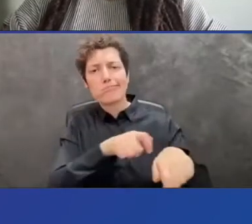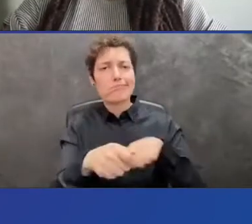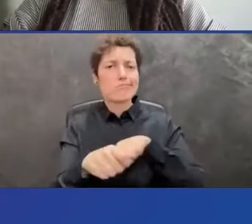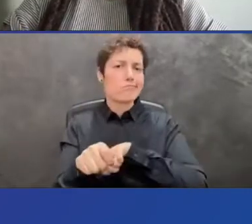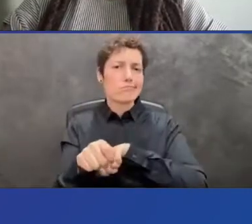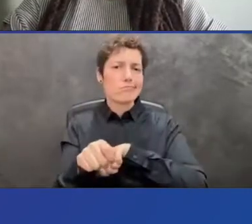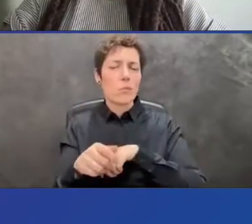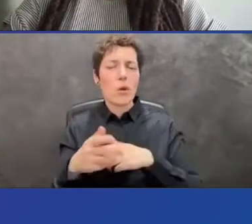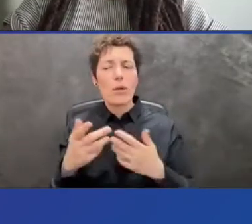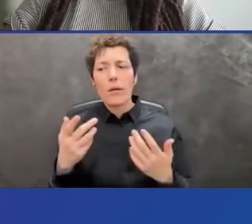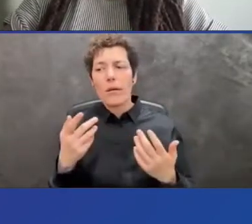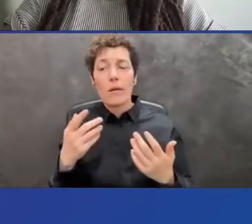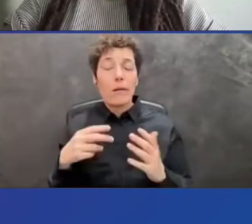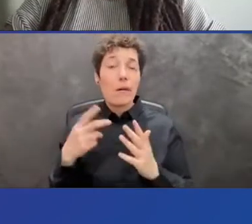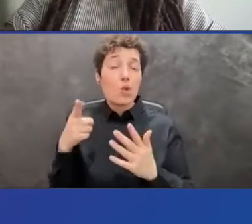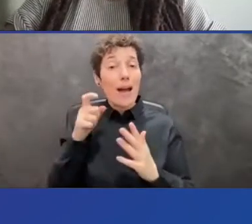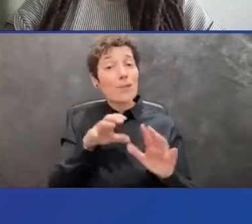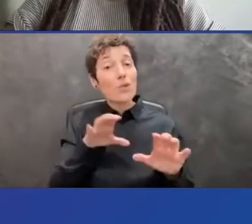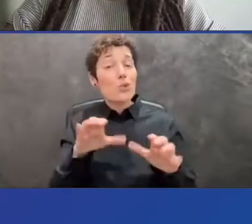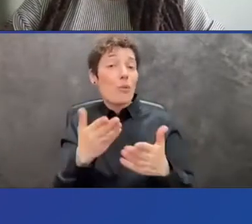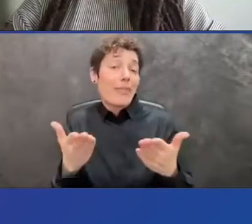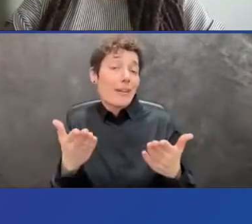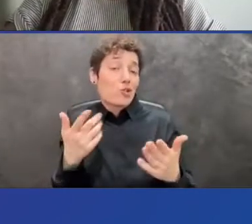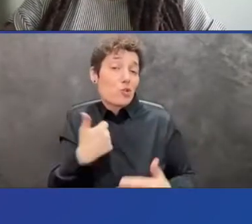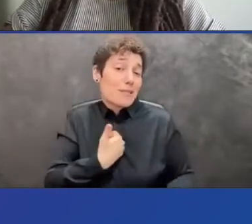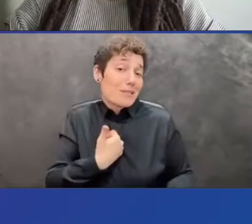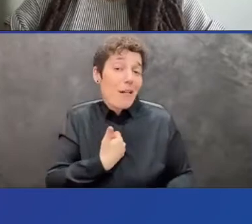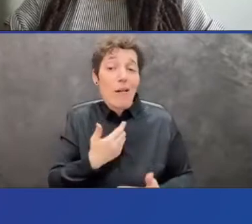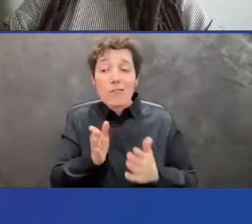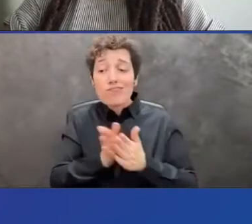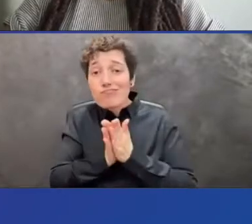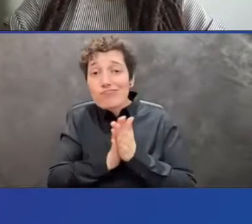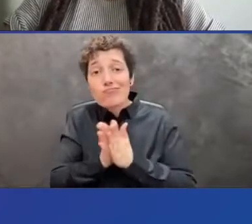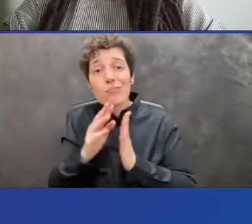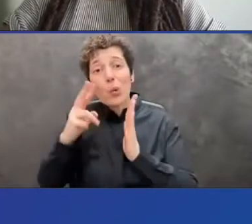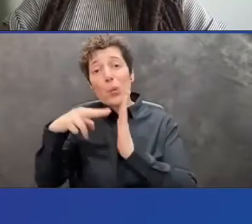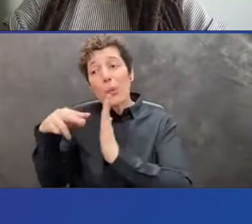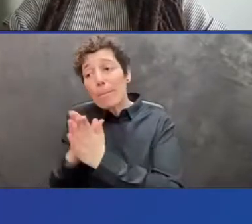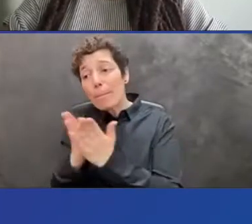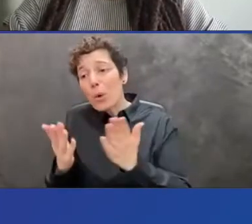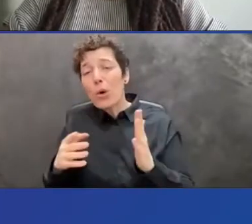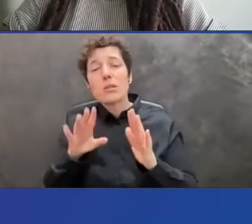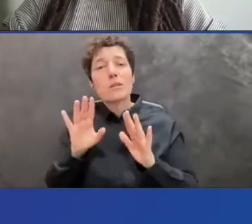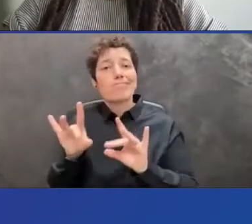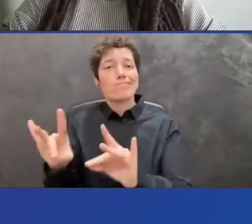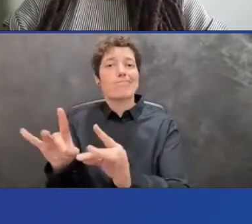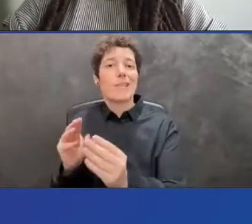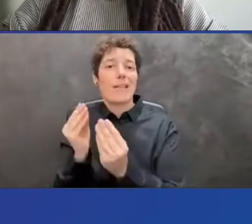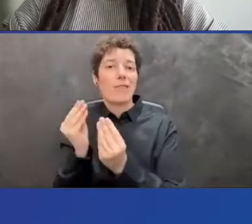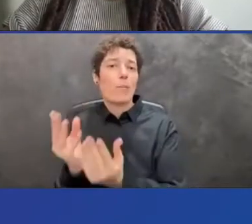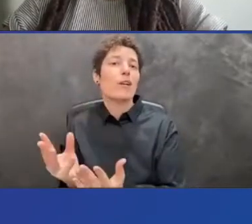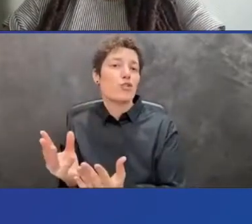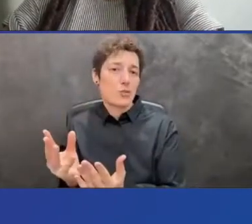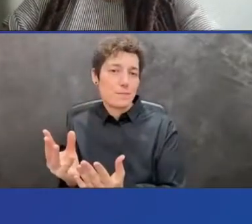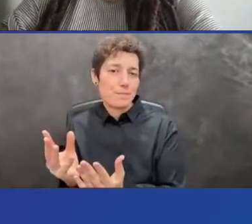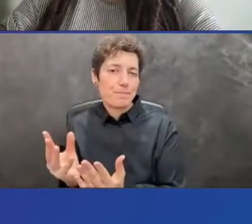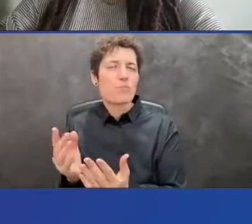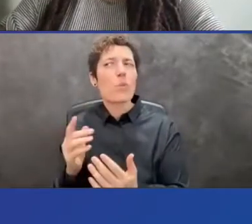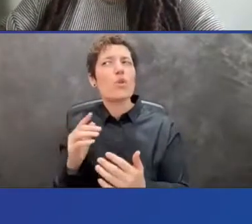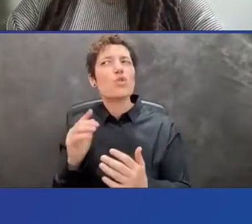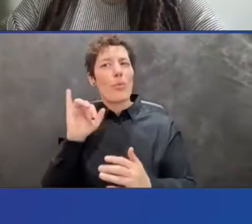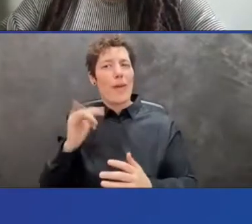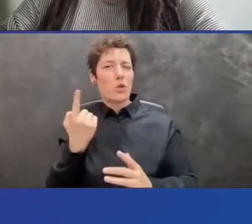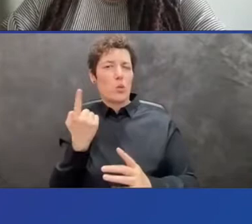like read books or other things. So that's one coming in as an